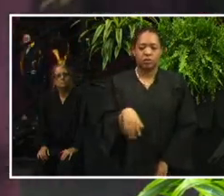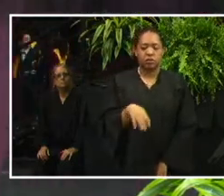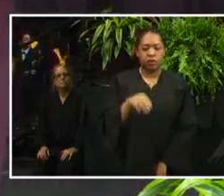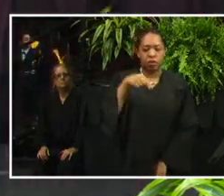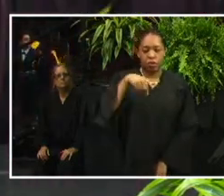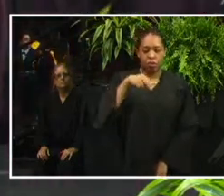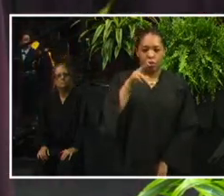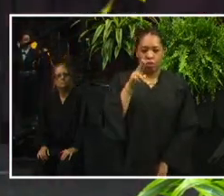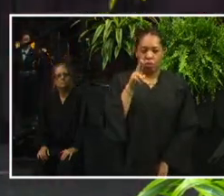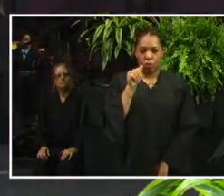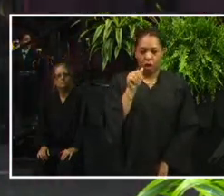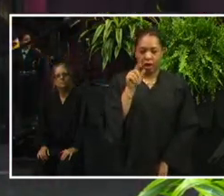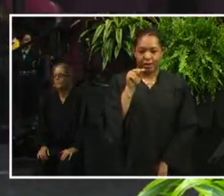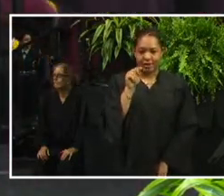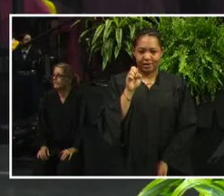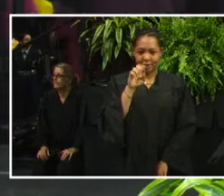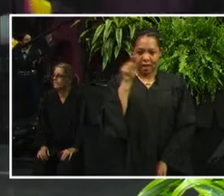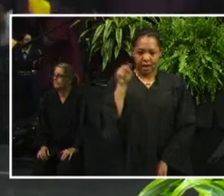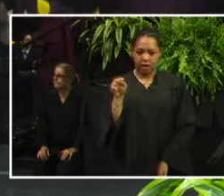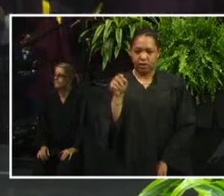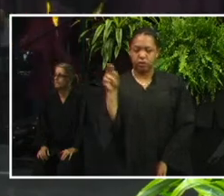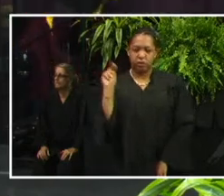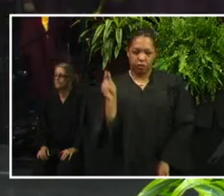Quatez Nuttall.